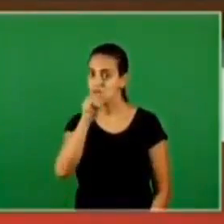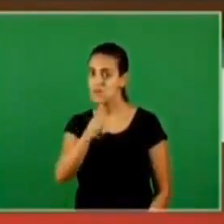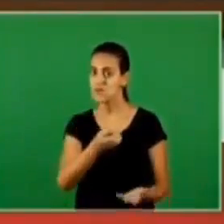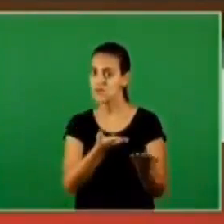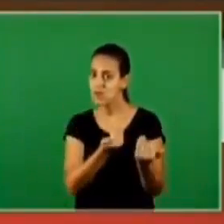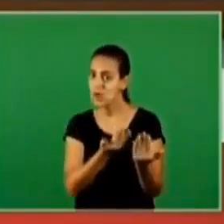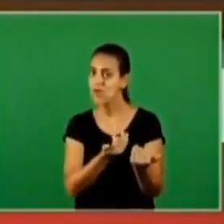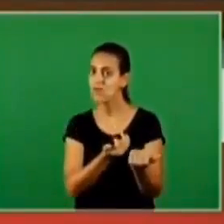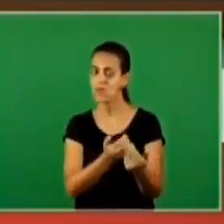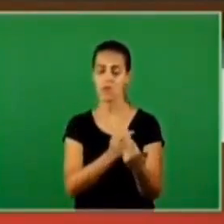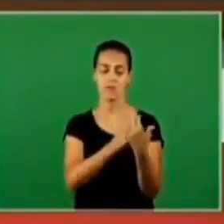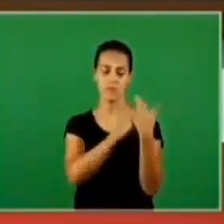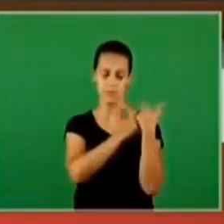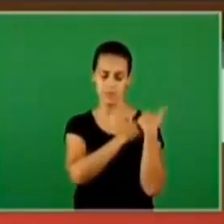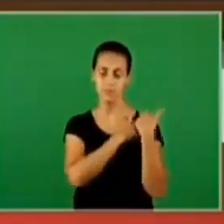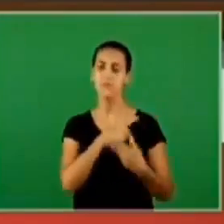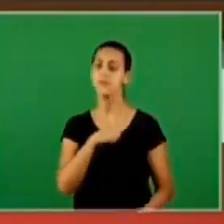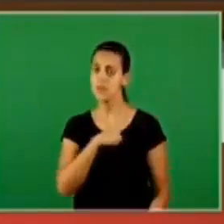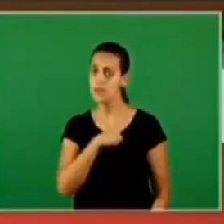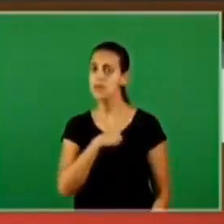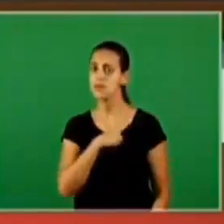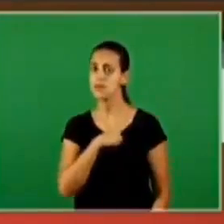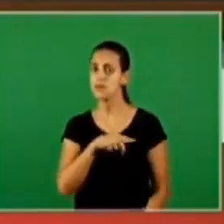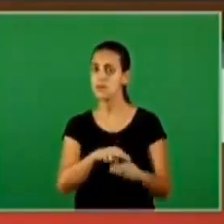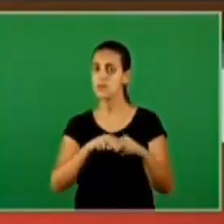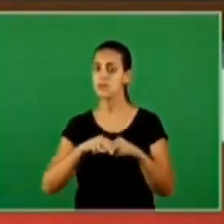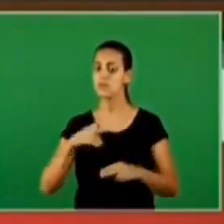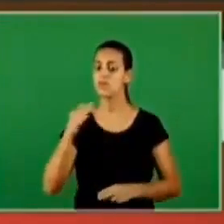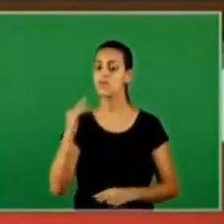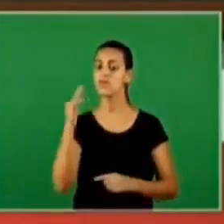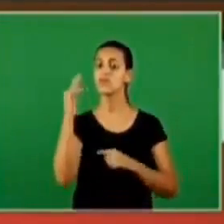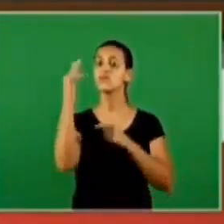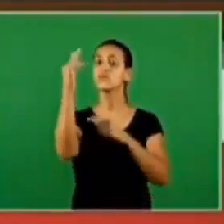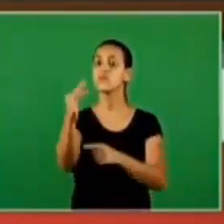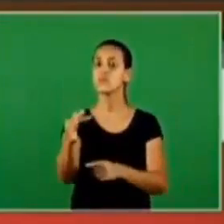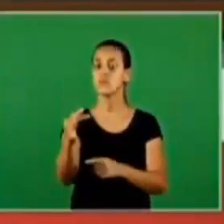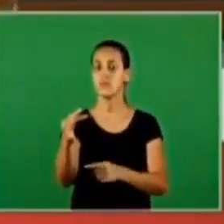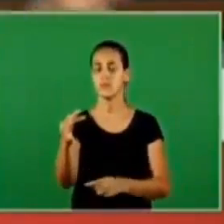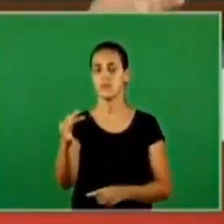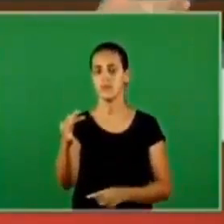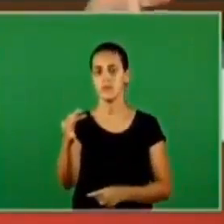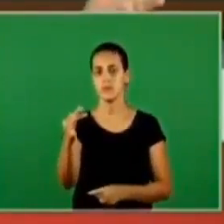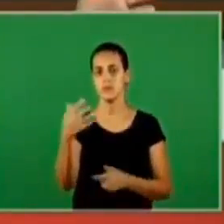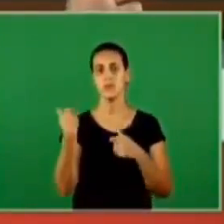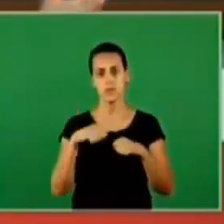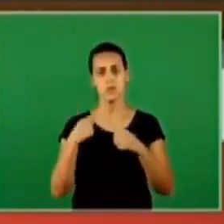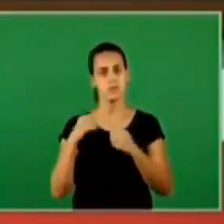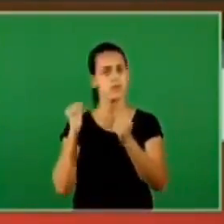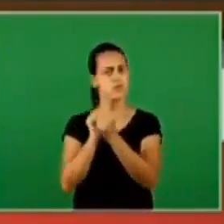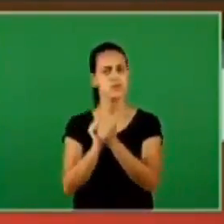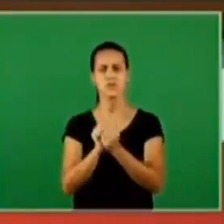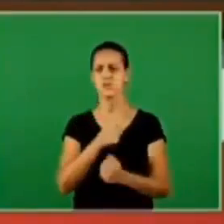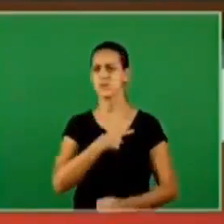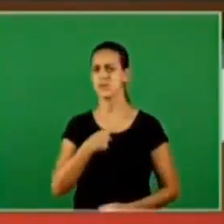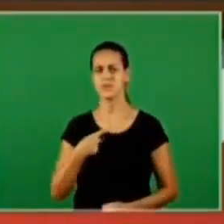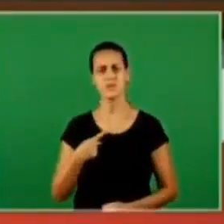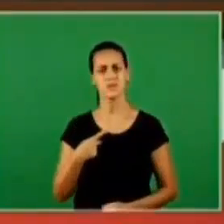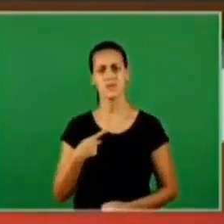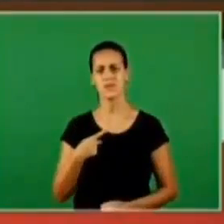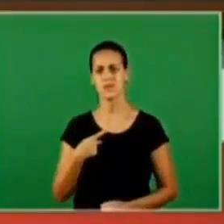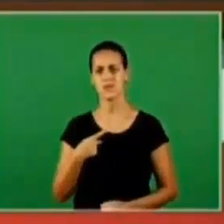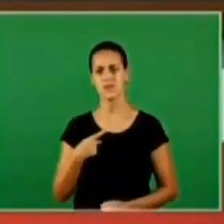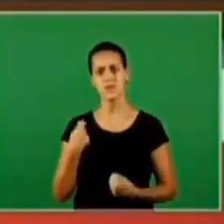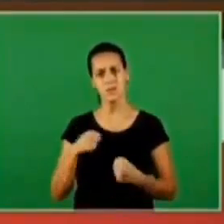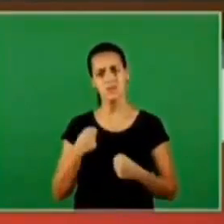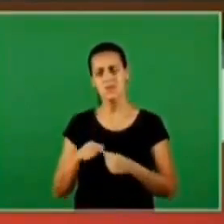the youth have this responsibility regarding the future for the moment that we are living. They have to be beside the